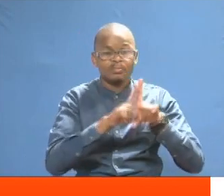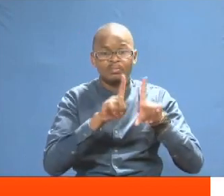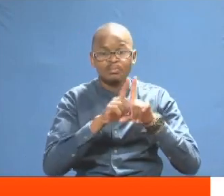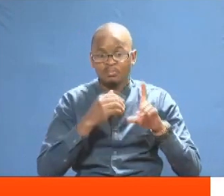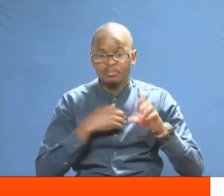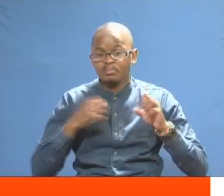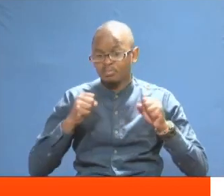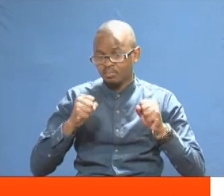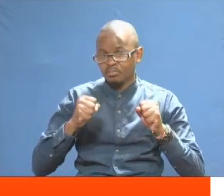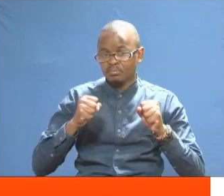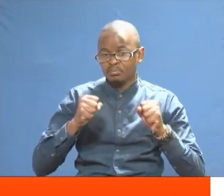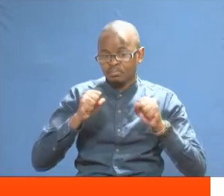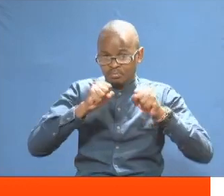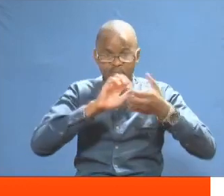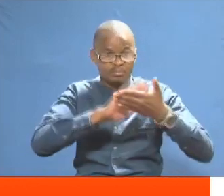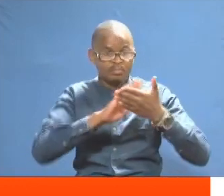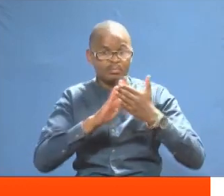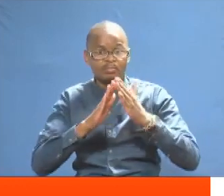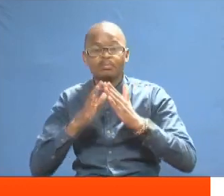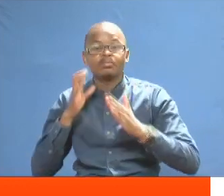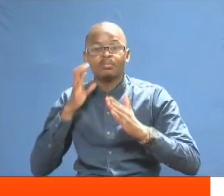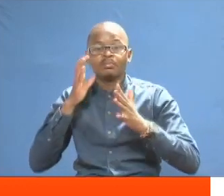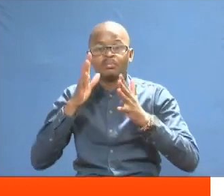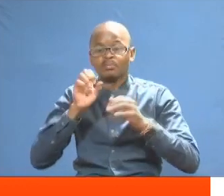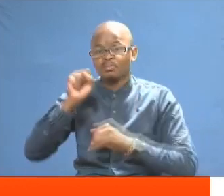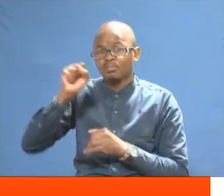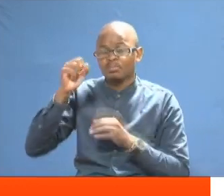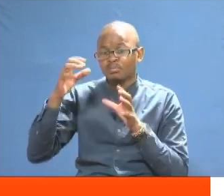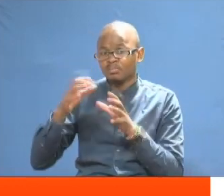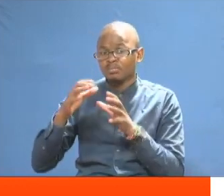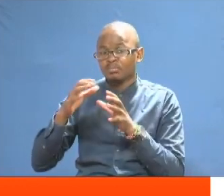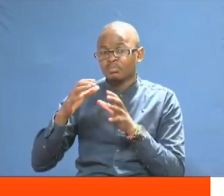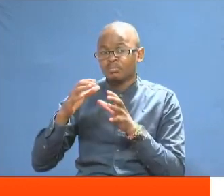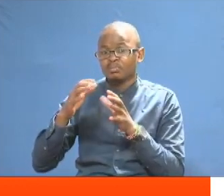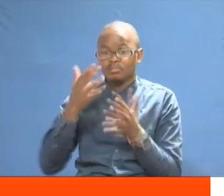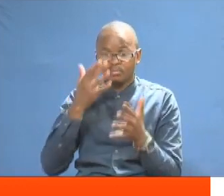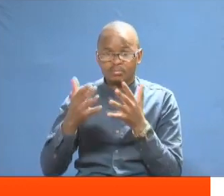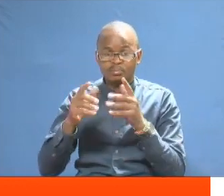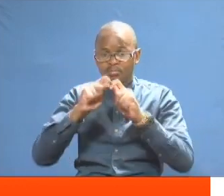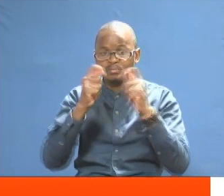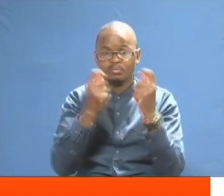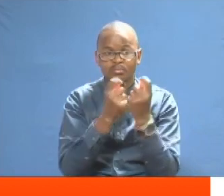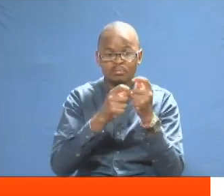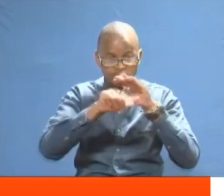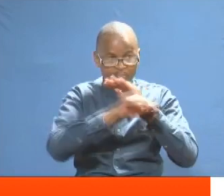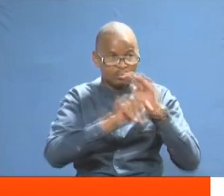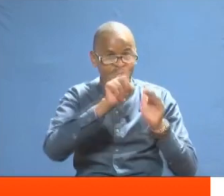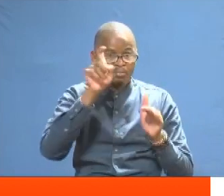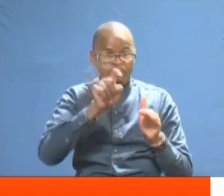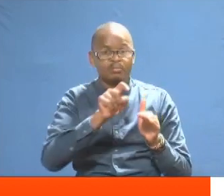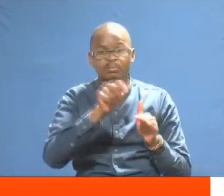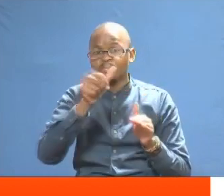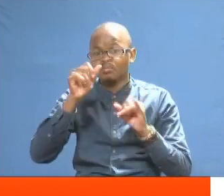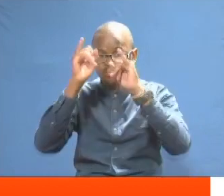have a confidence and can even become a candidate of that political party, regardless of their tribal background. And therefore,